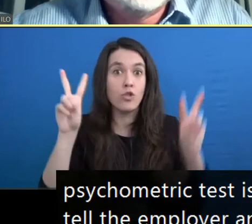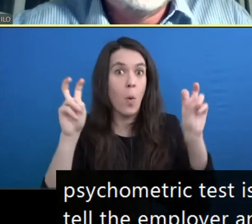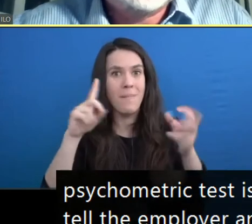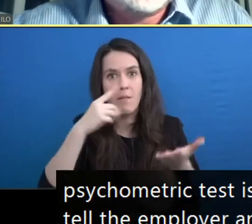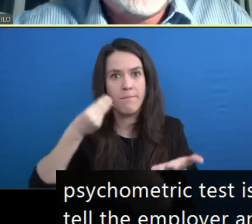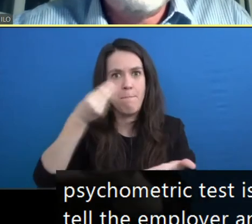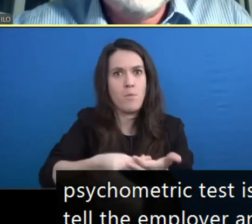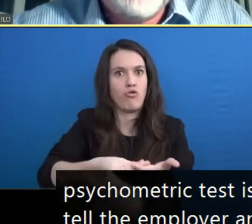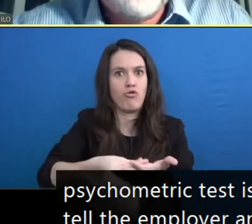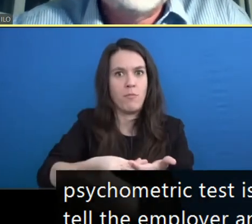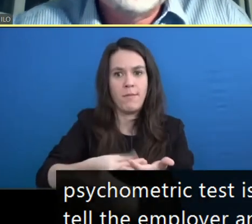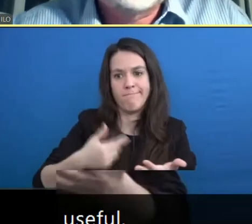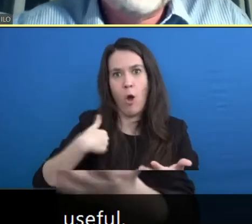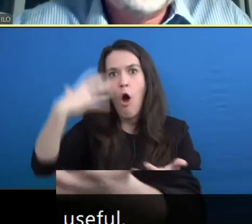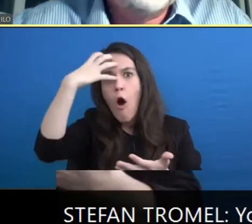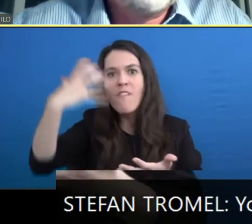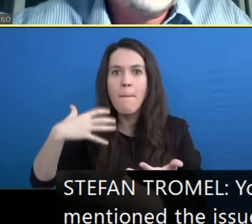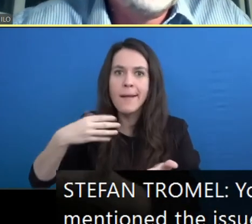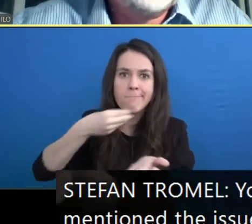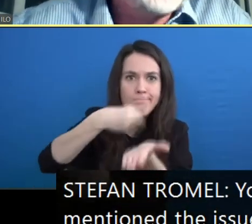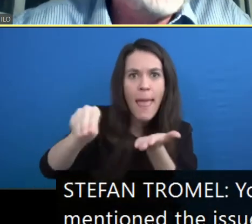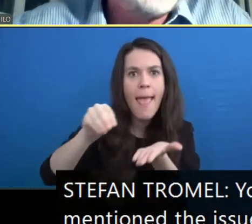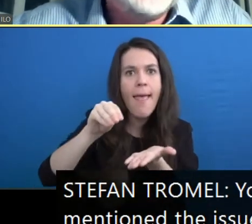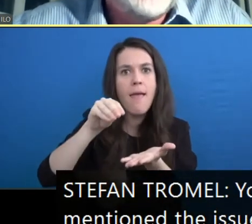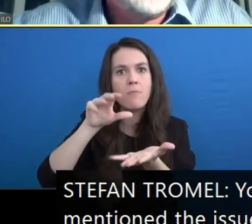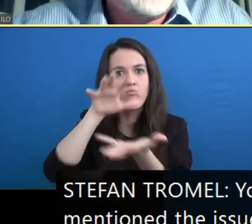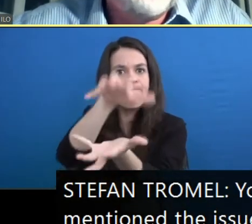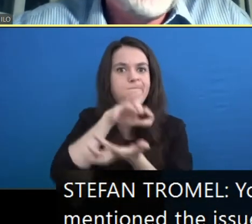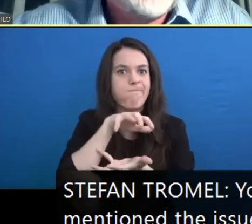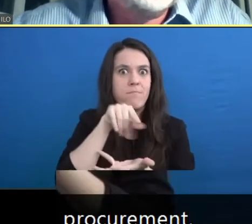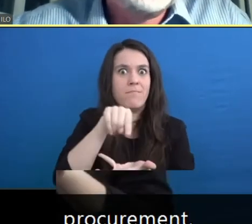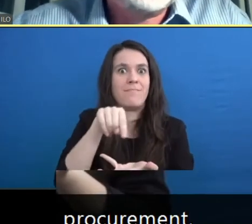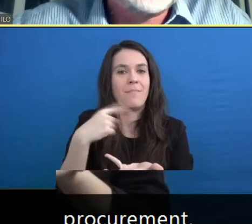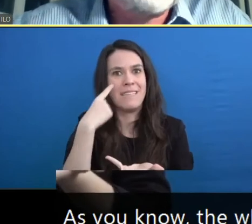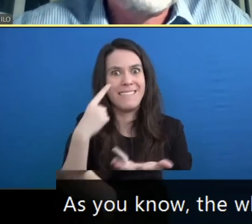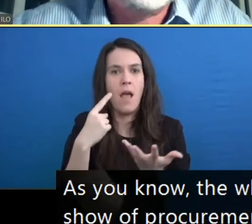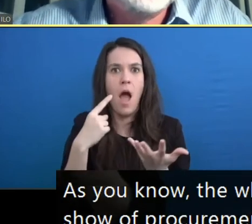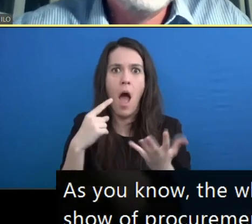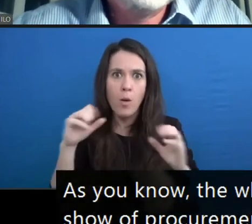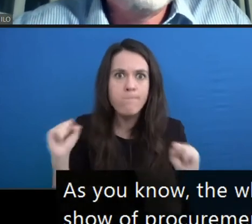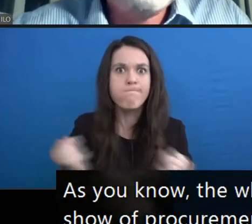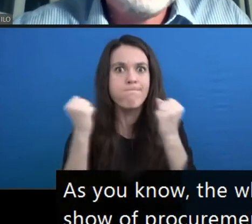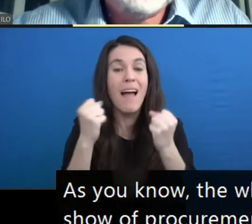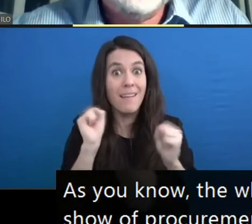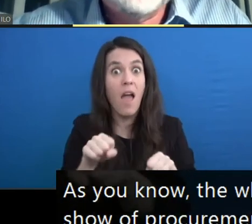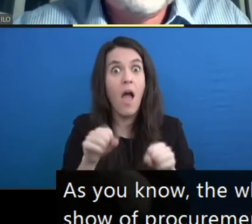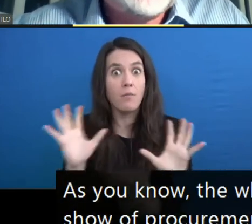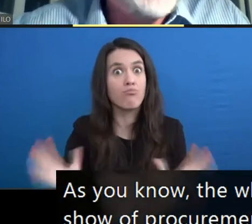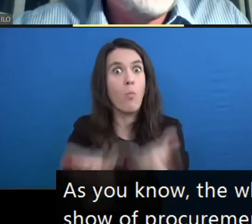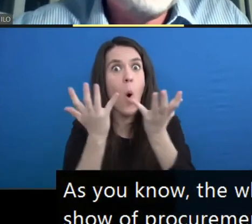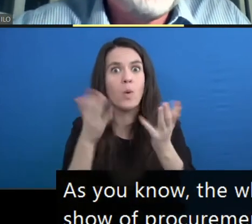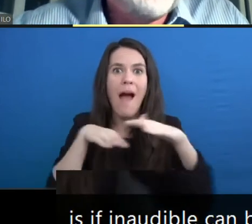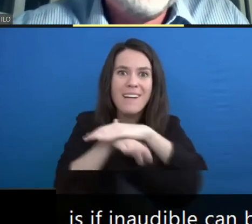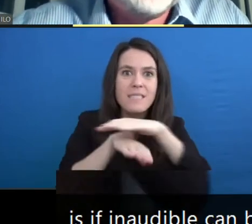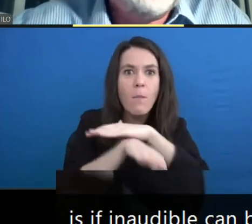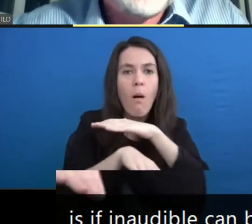procurement can be, if well done, can really be a game changer in terms of promoting accessible products. What be, and the question